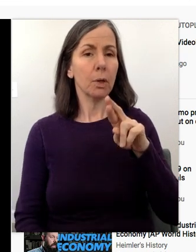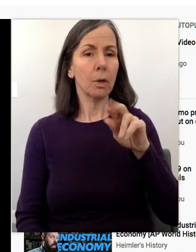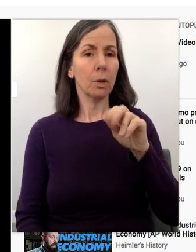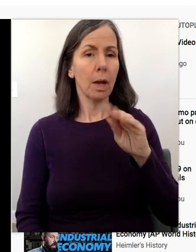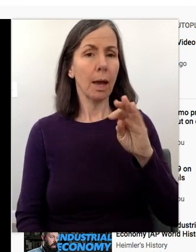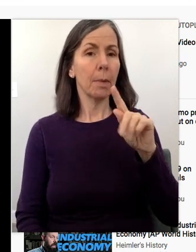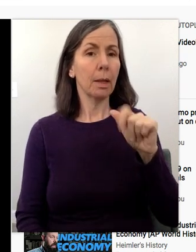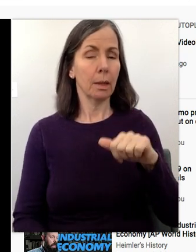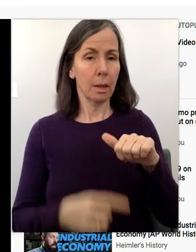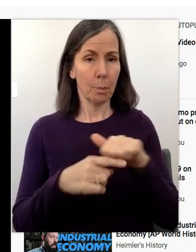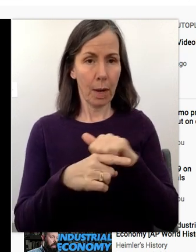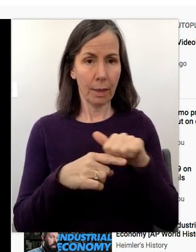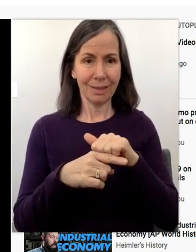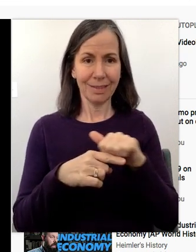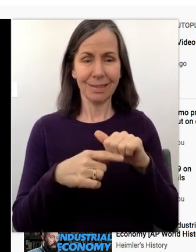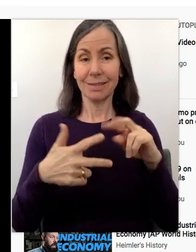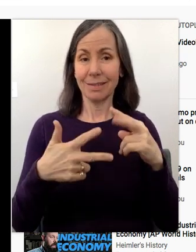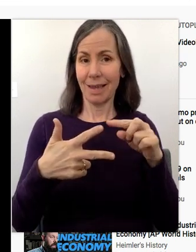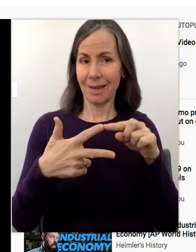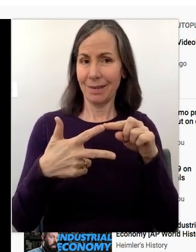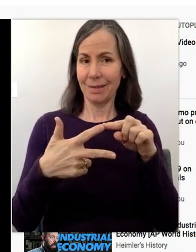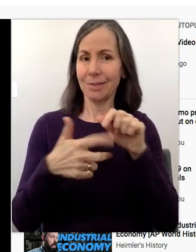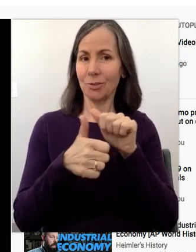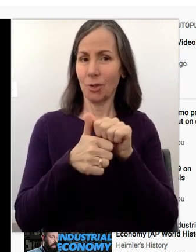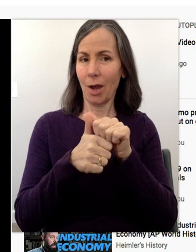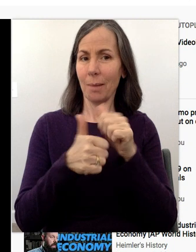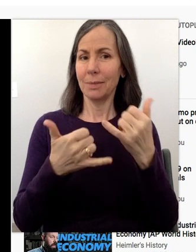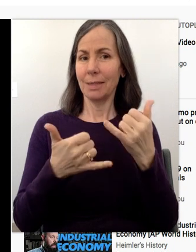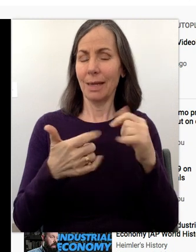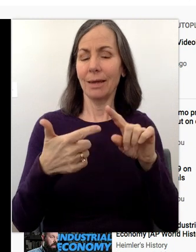thing in your Tuesday folder.